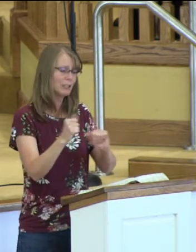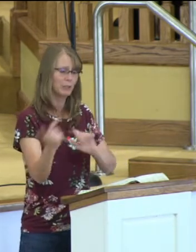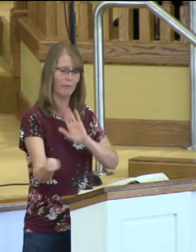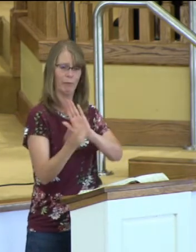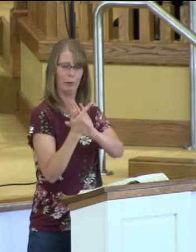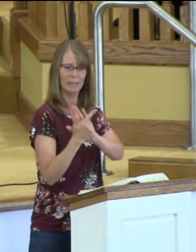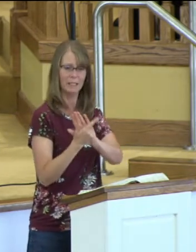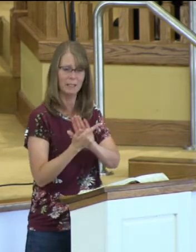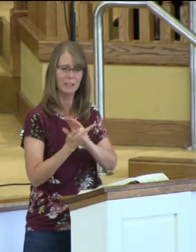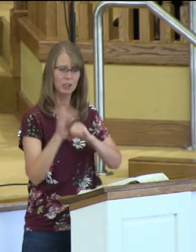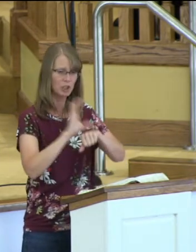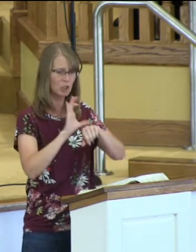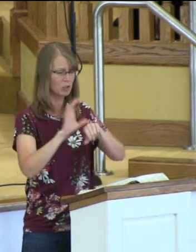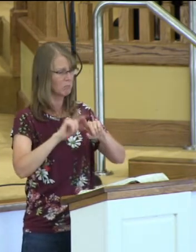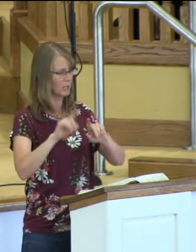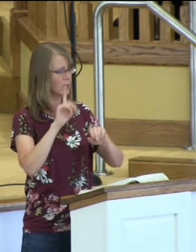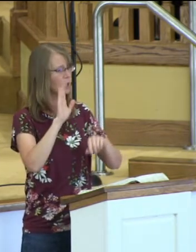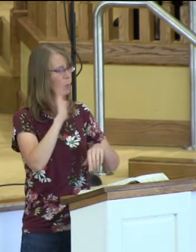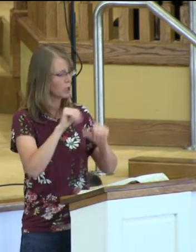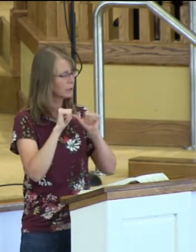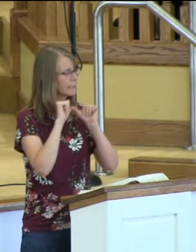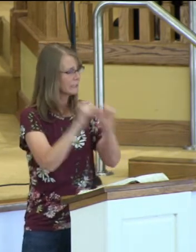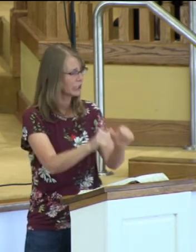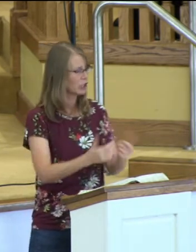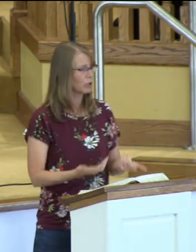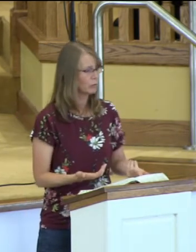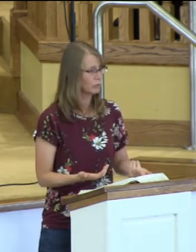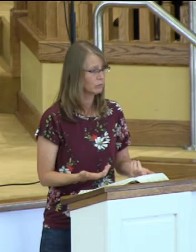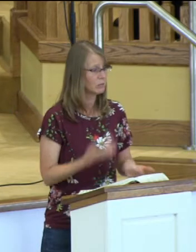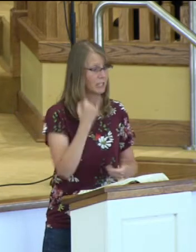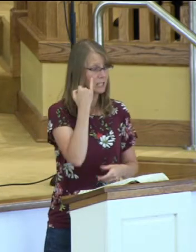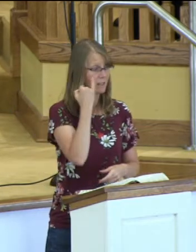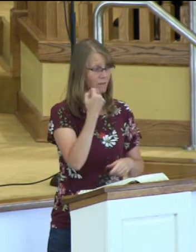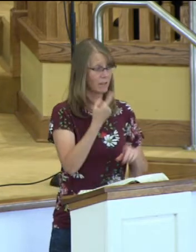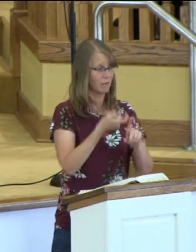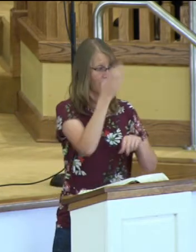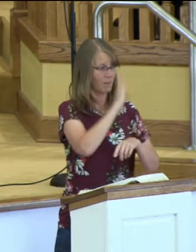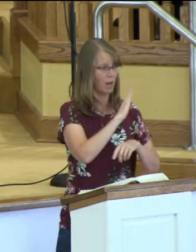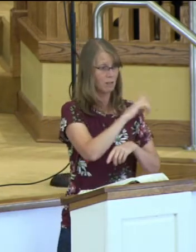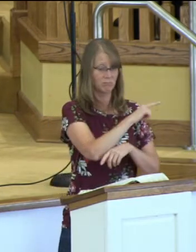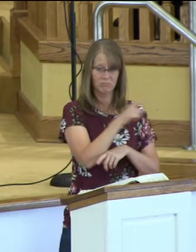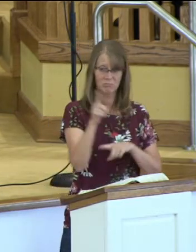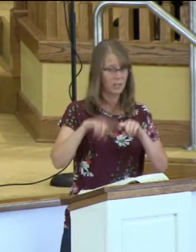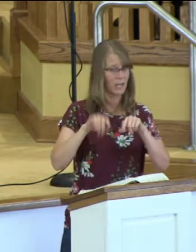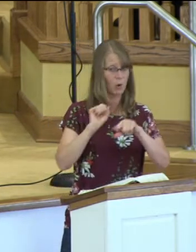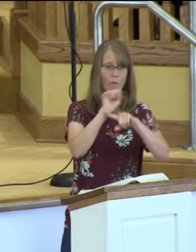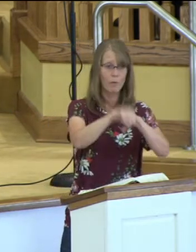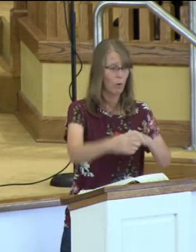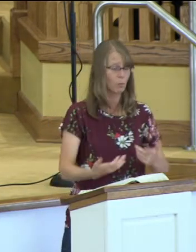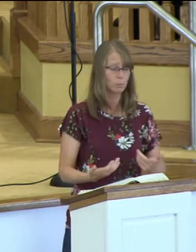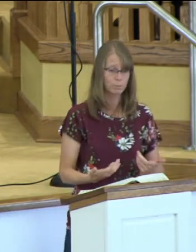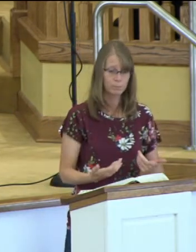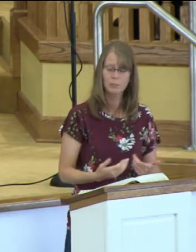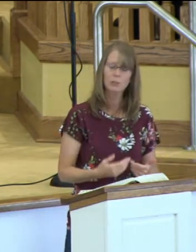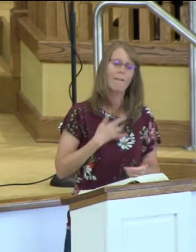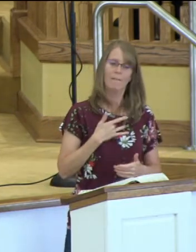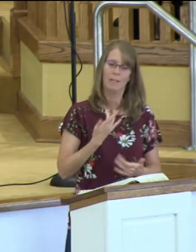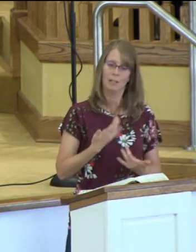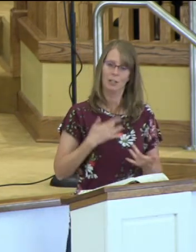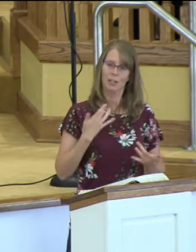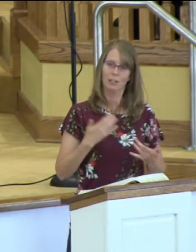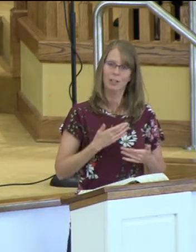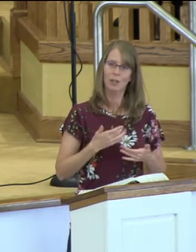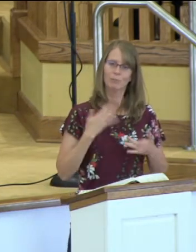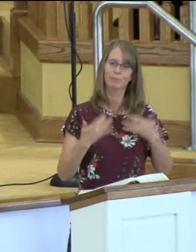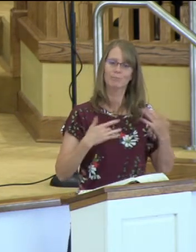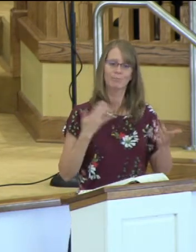listen. It will continue on. If it be of God, ye shall not overthrow it. Be of encouraged. It will